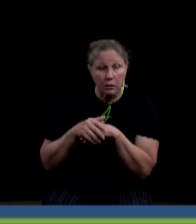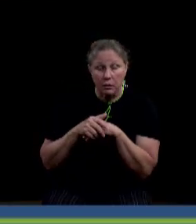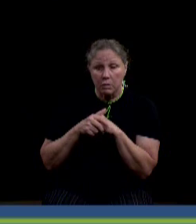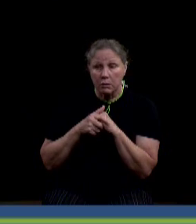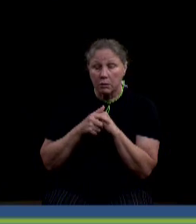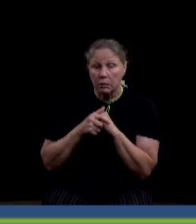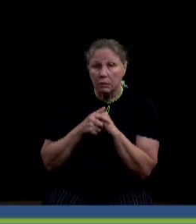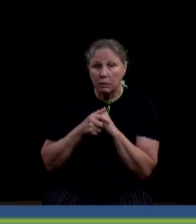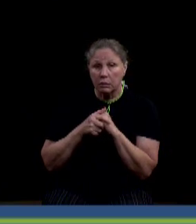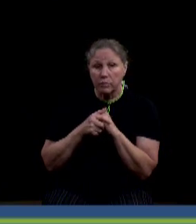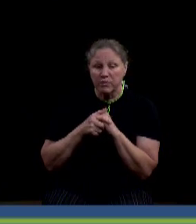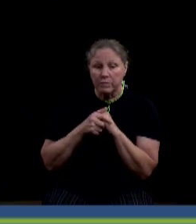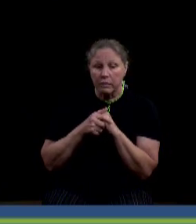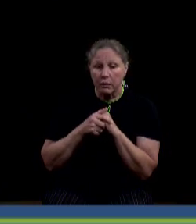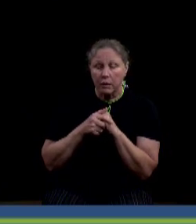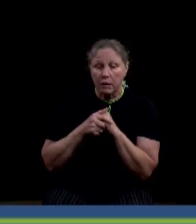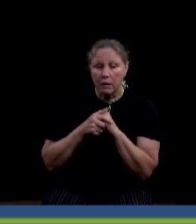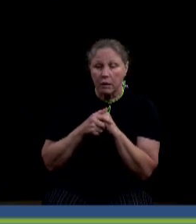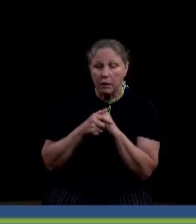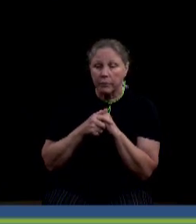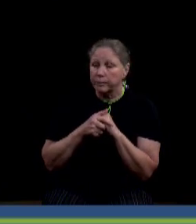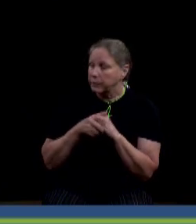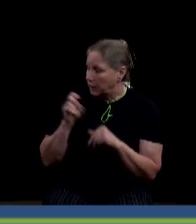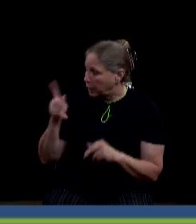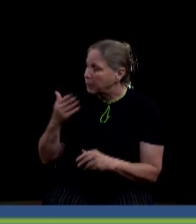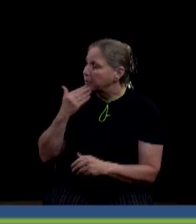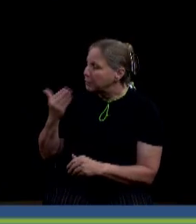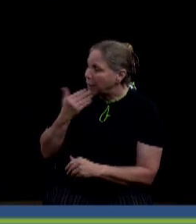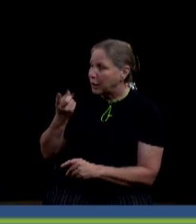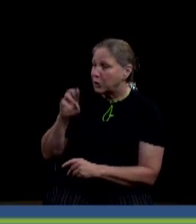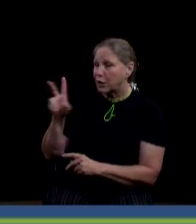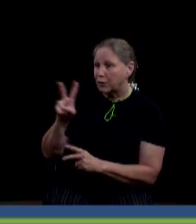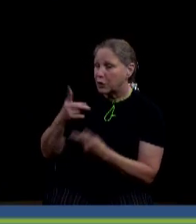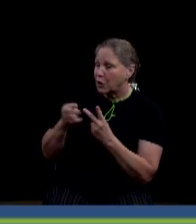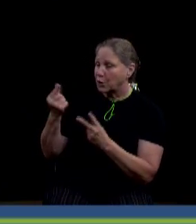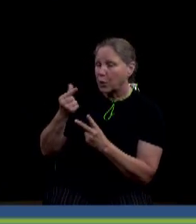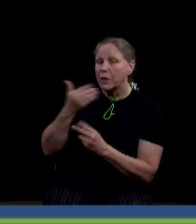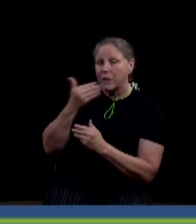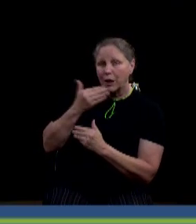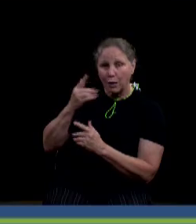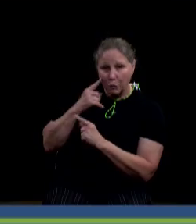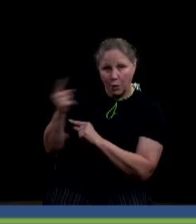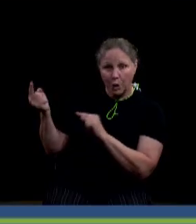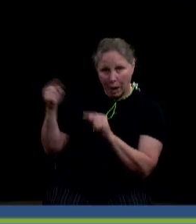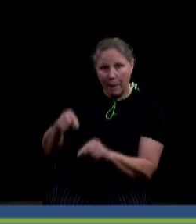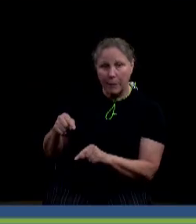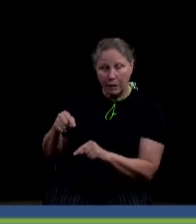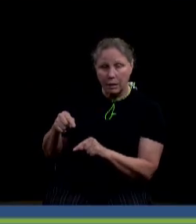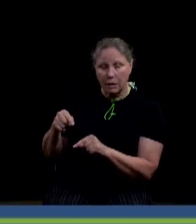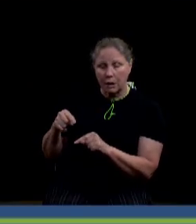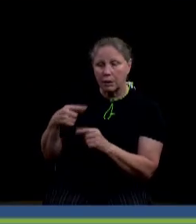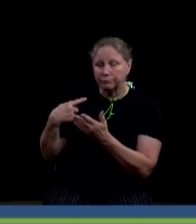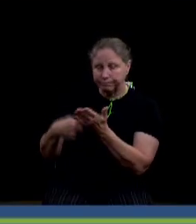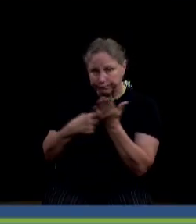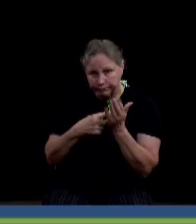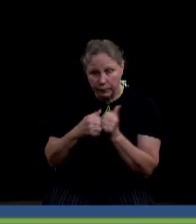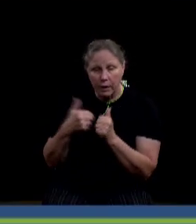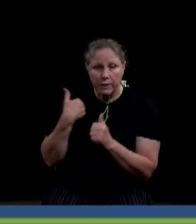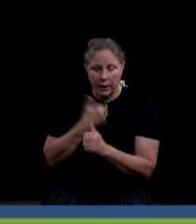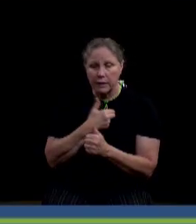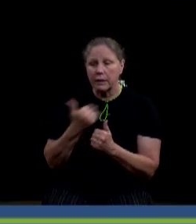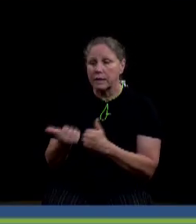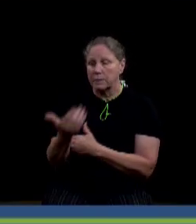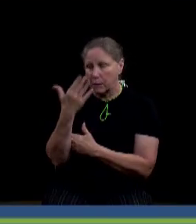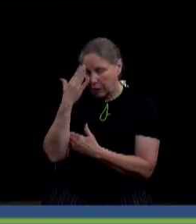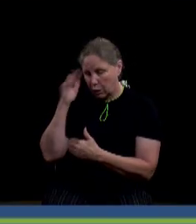Okay, Dr. Gray and Dr. Werner, thank you very much for this, for taking the time to put this together and to meet with us this morning. I know you're both extremely busy right now, especially with